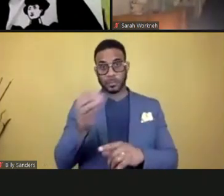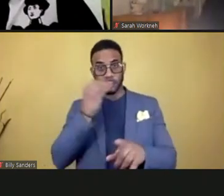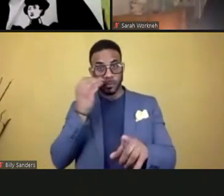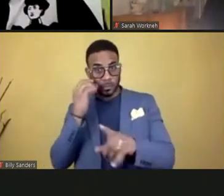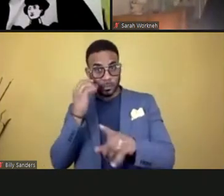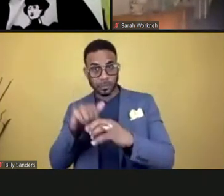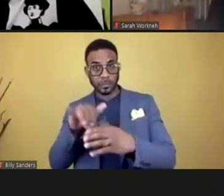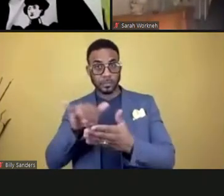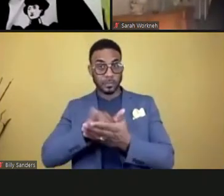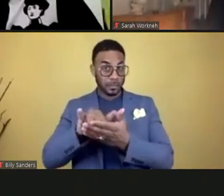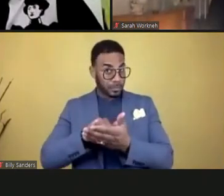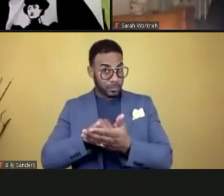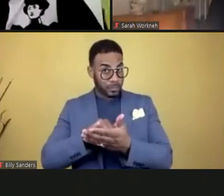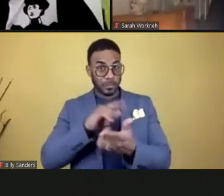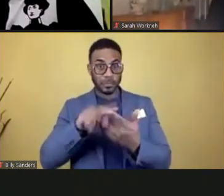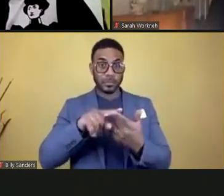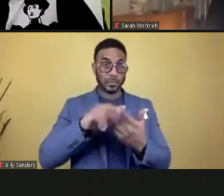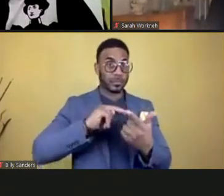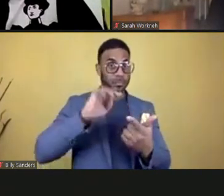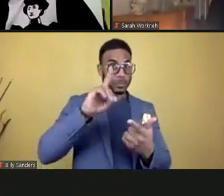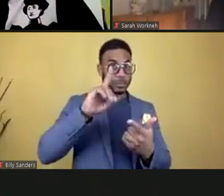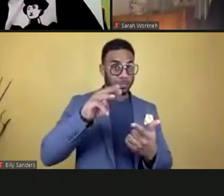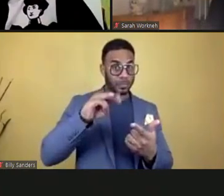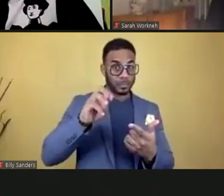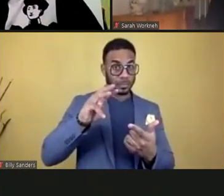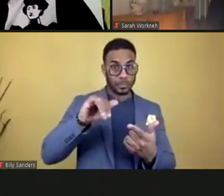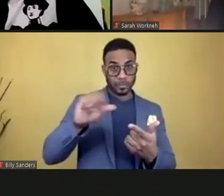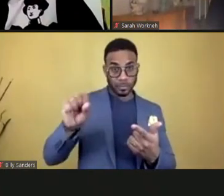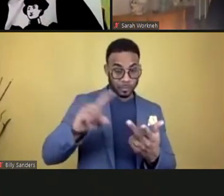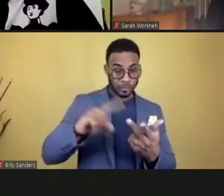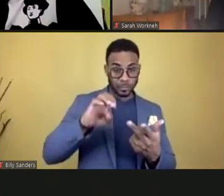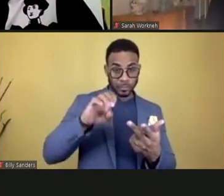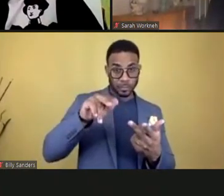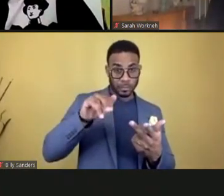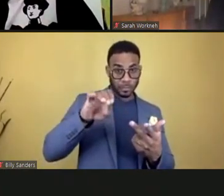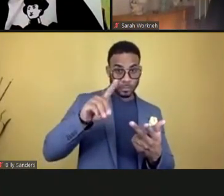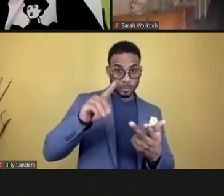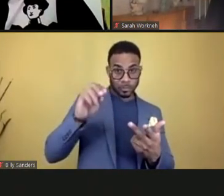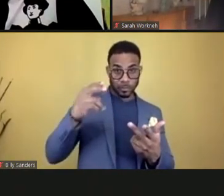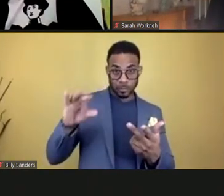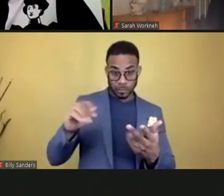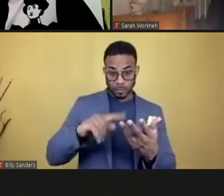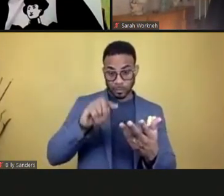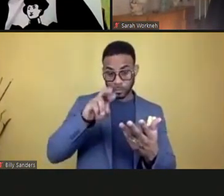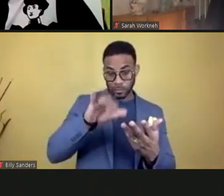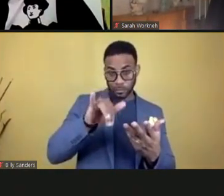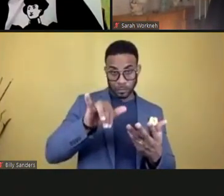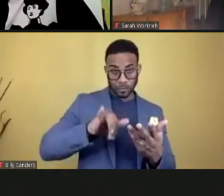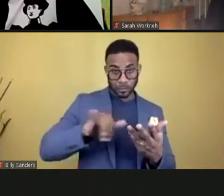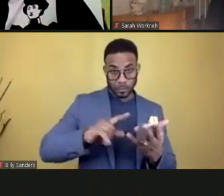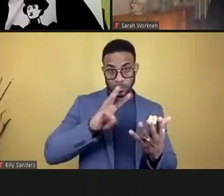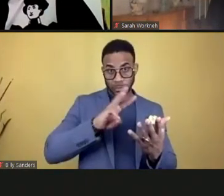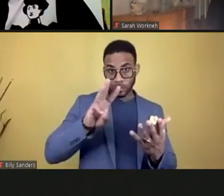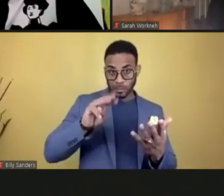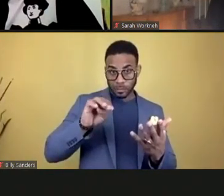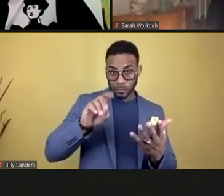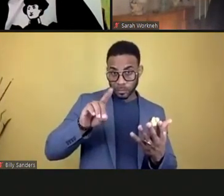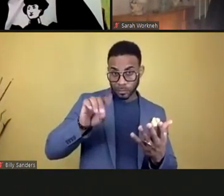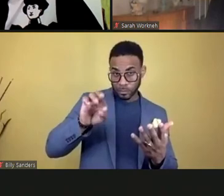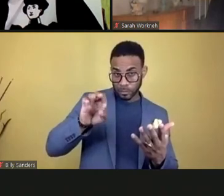New York City, North Adams, Massachusetts, Cleveland, Ohio, Troy, New York, West